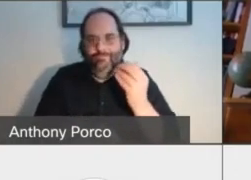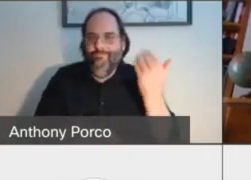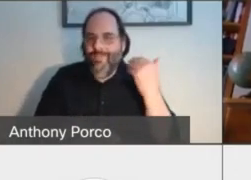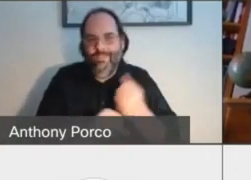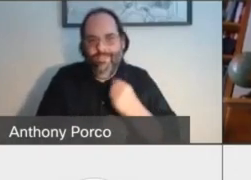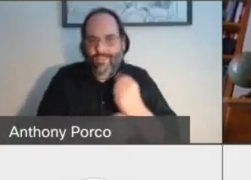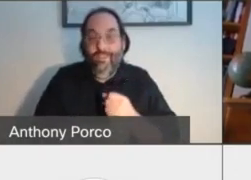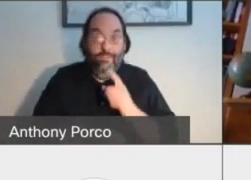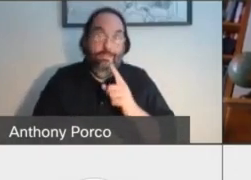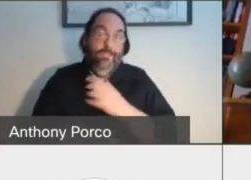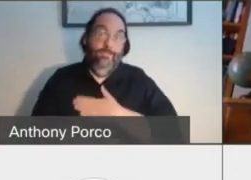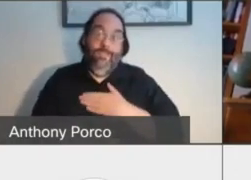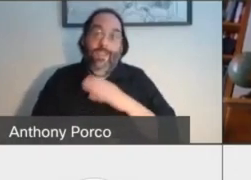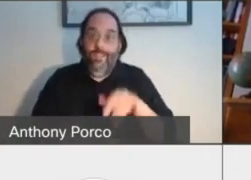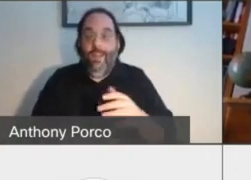I really appreciated